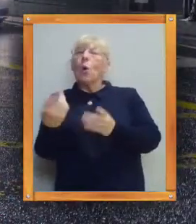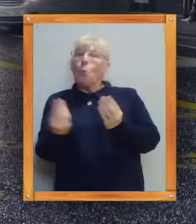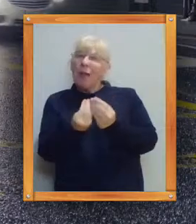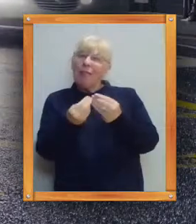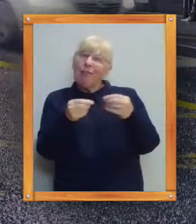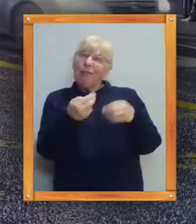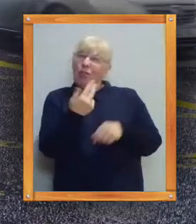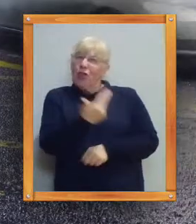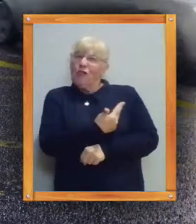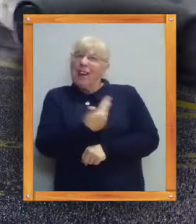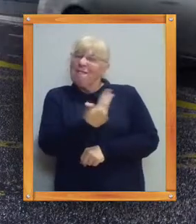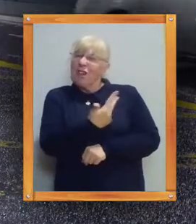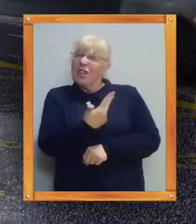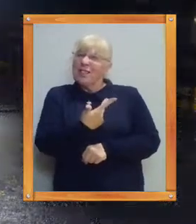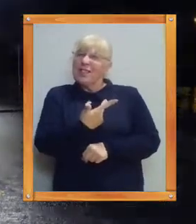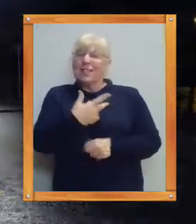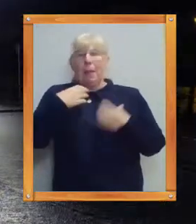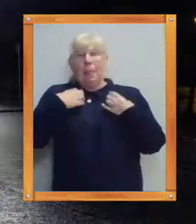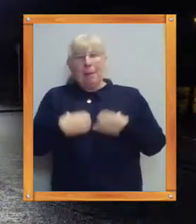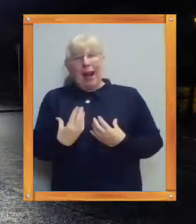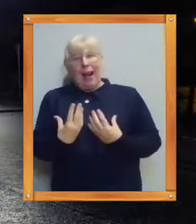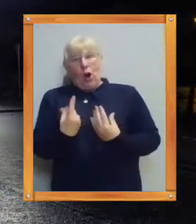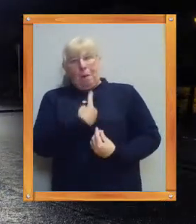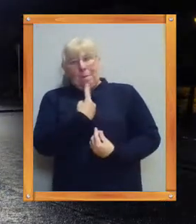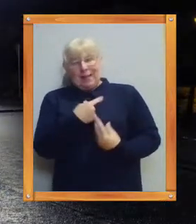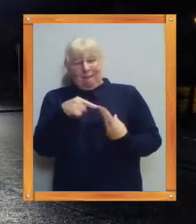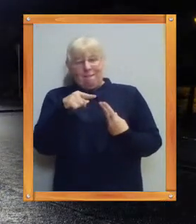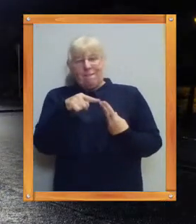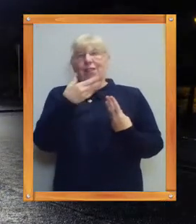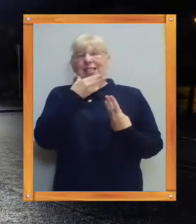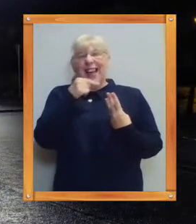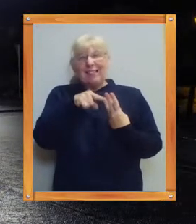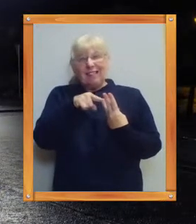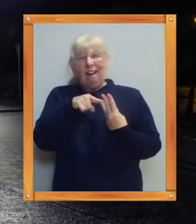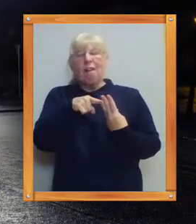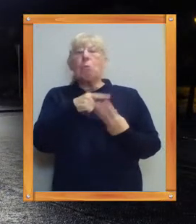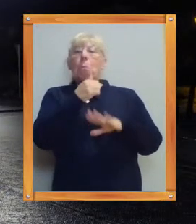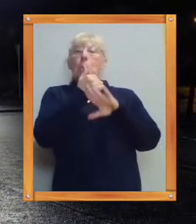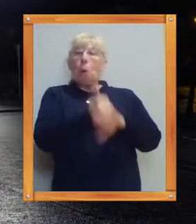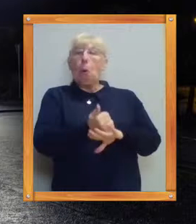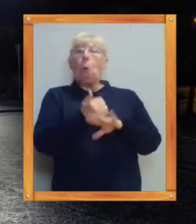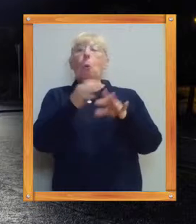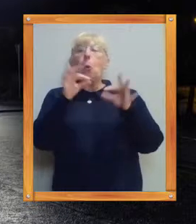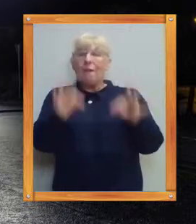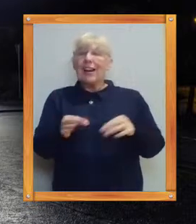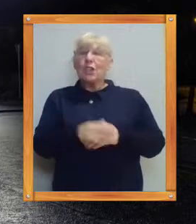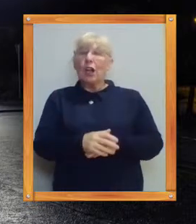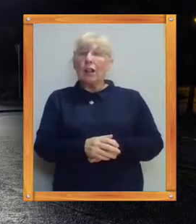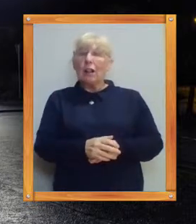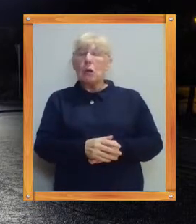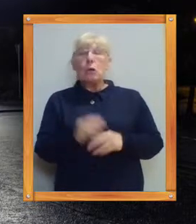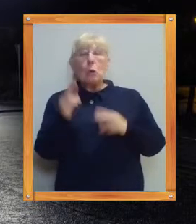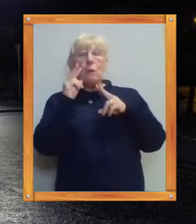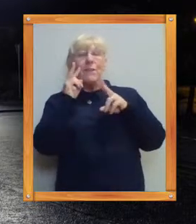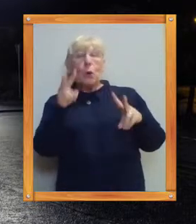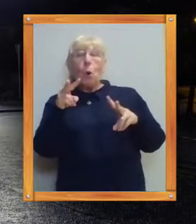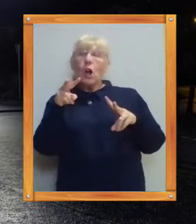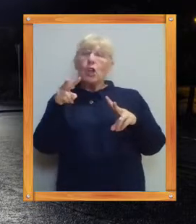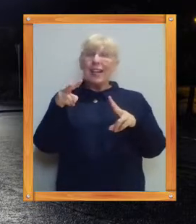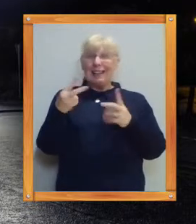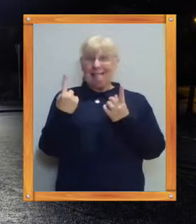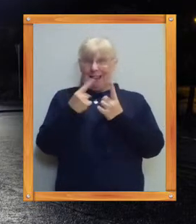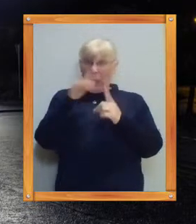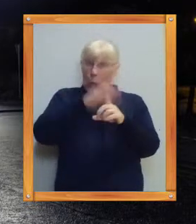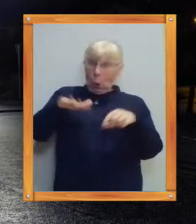wherever you're watching us across the town tonight, or maybe further afield across the borough, or even out across Northern Ireland, or even beyond that, thank you